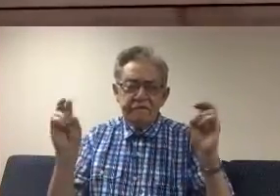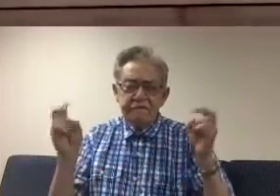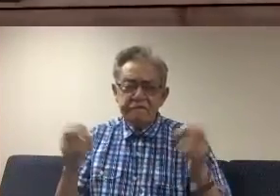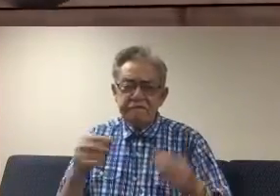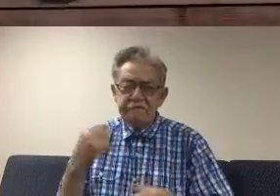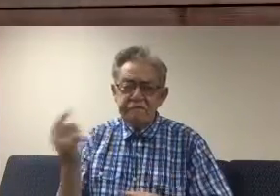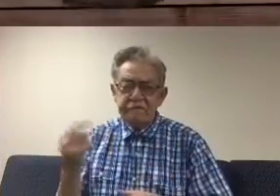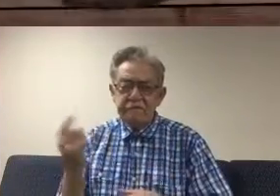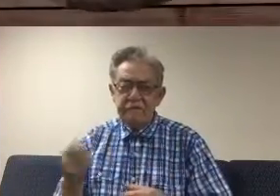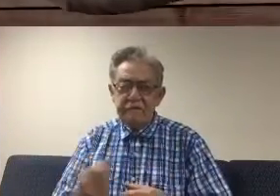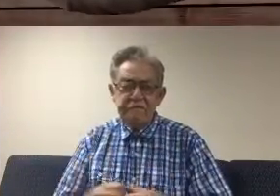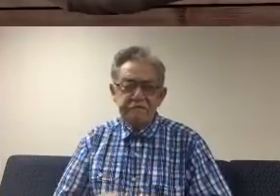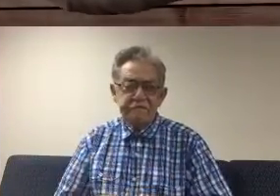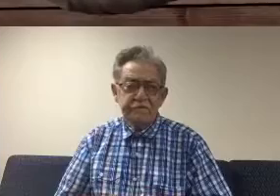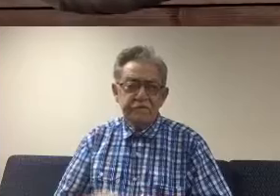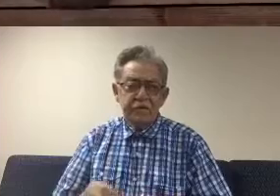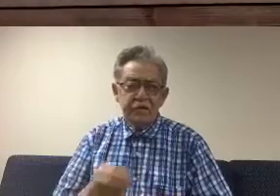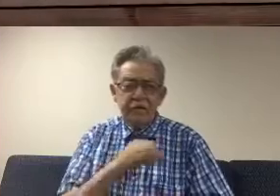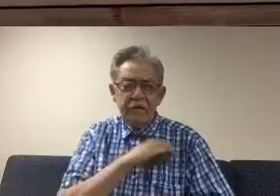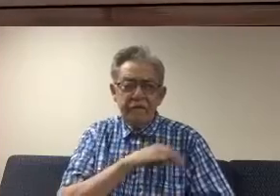always a moral heart issue.